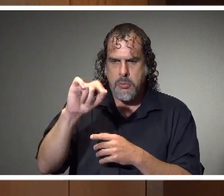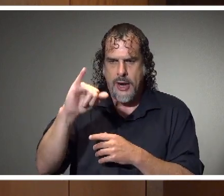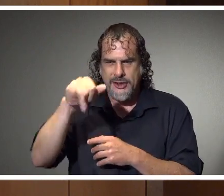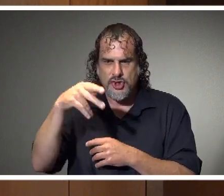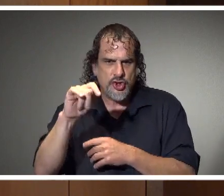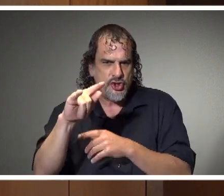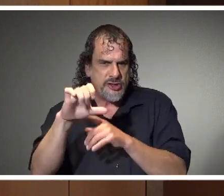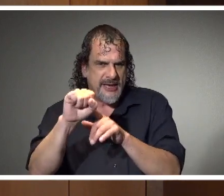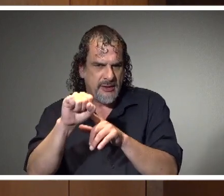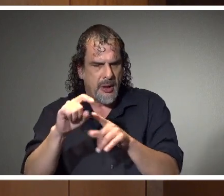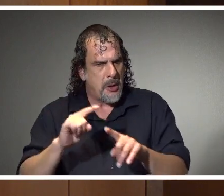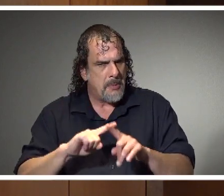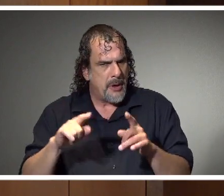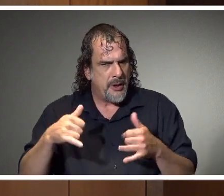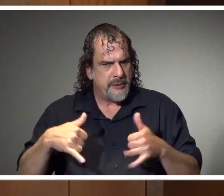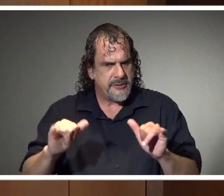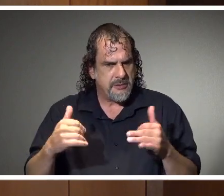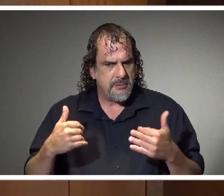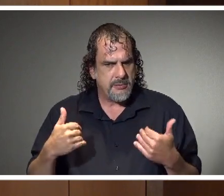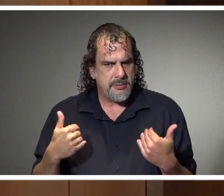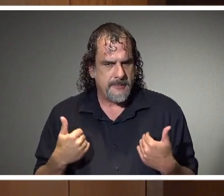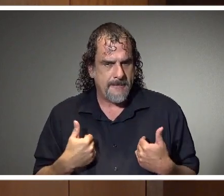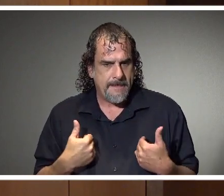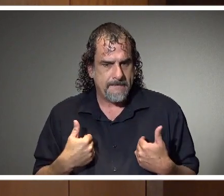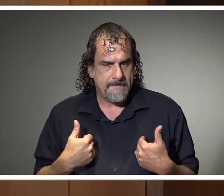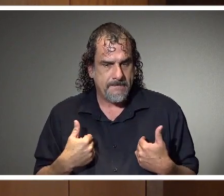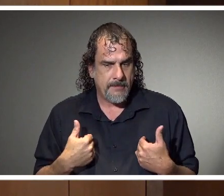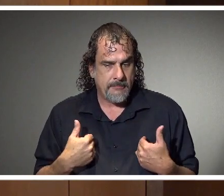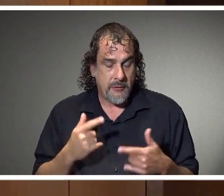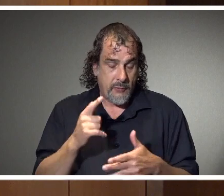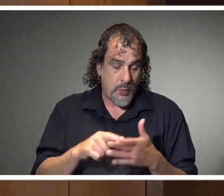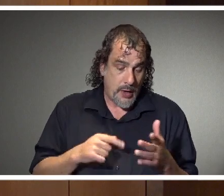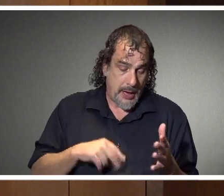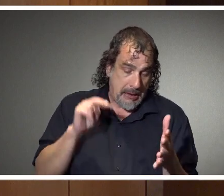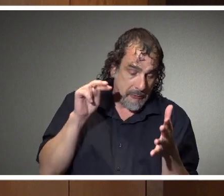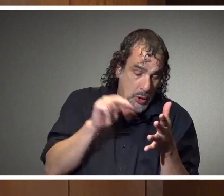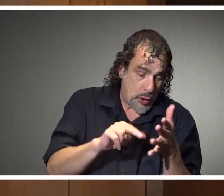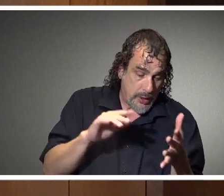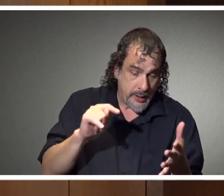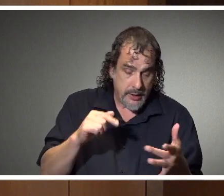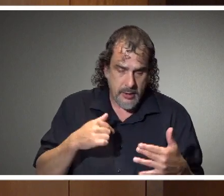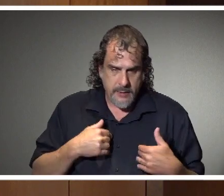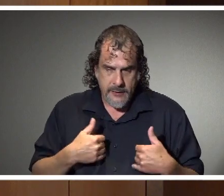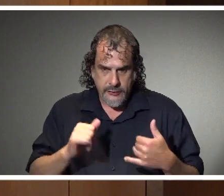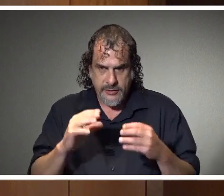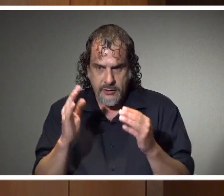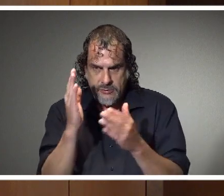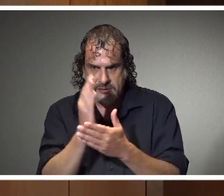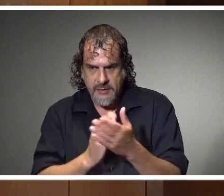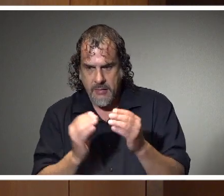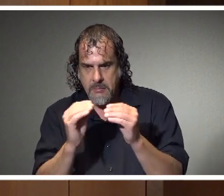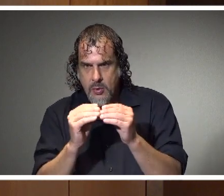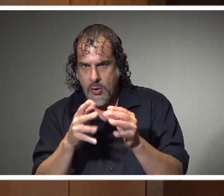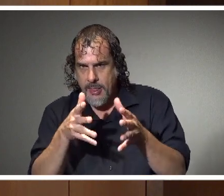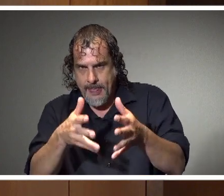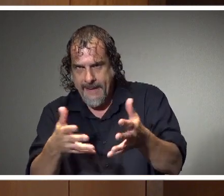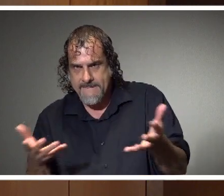yet there still is from the phase that I've looked at, there are still a few projects to go